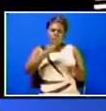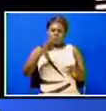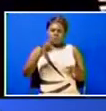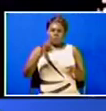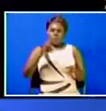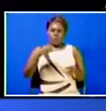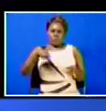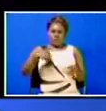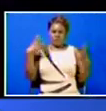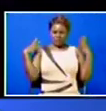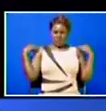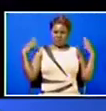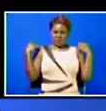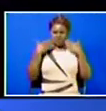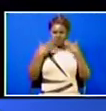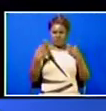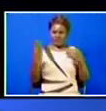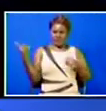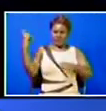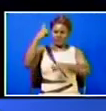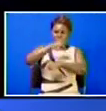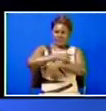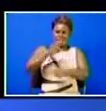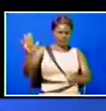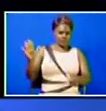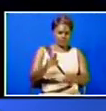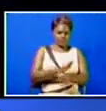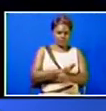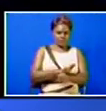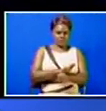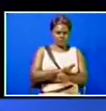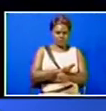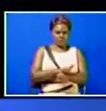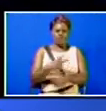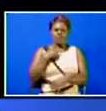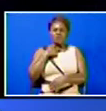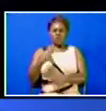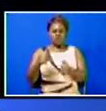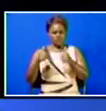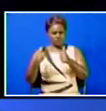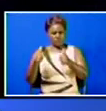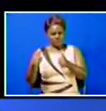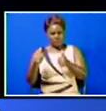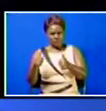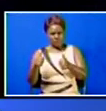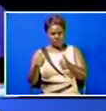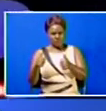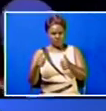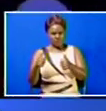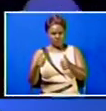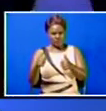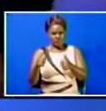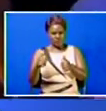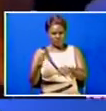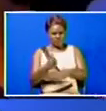been rehearsing. We just had a whole day of rehearsals today. And so now soundcheck is, we're just about to go on soundcheck. So heart and soul,